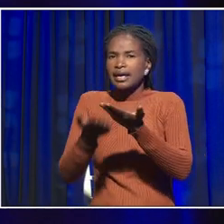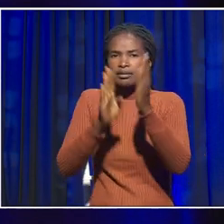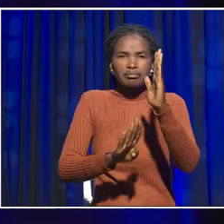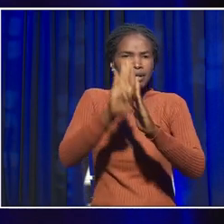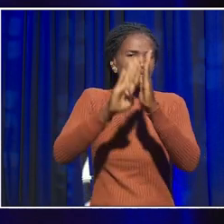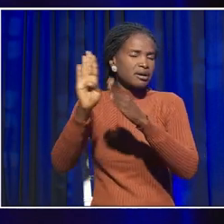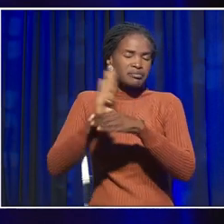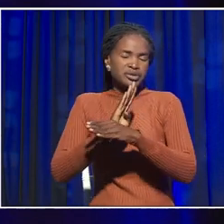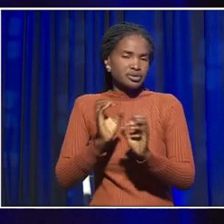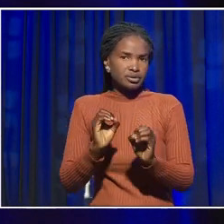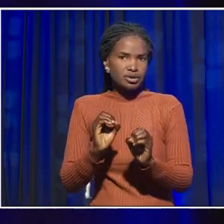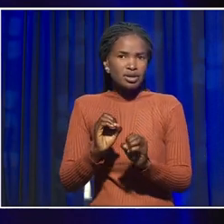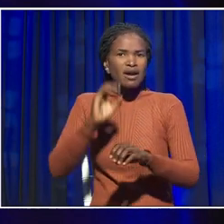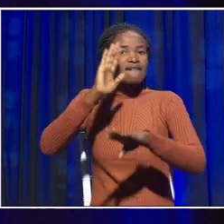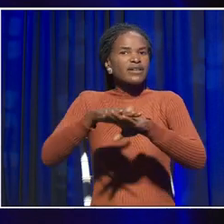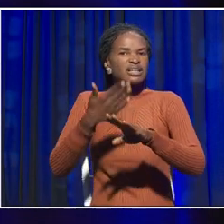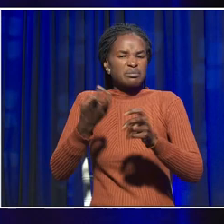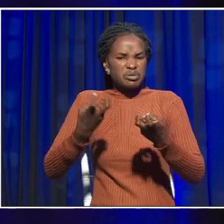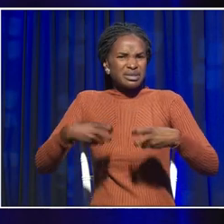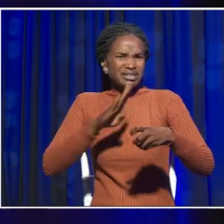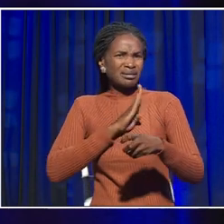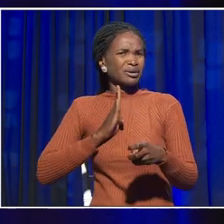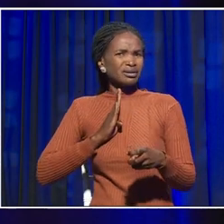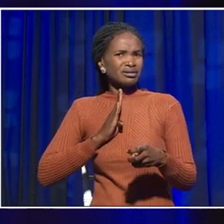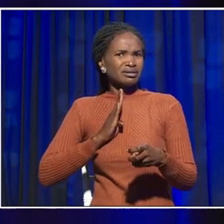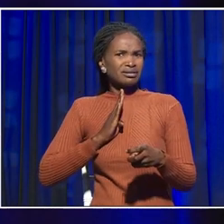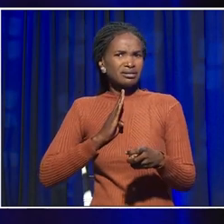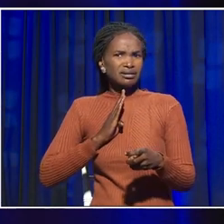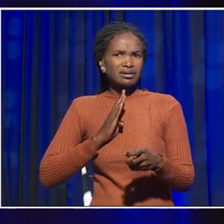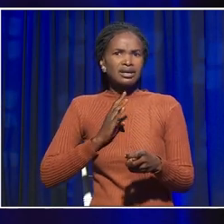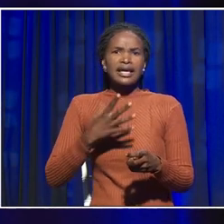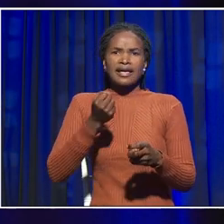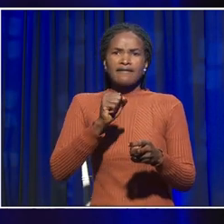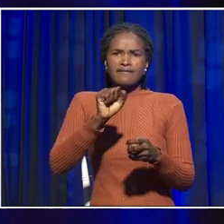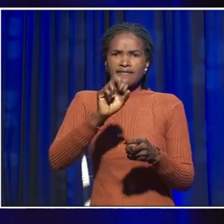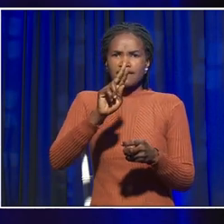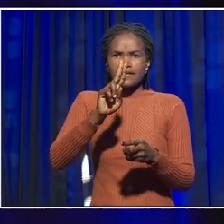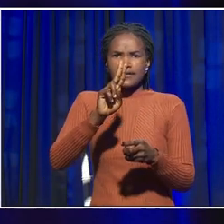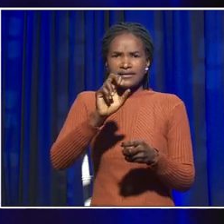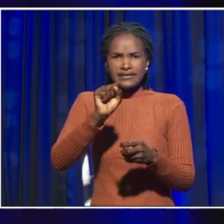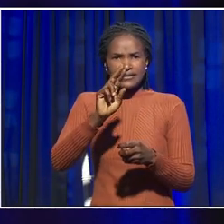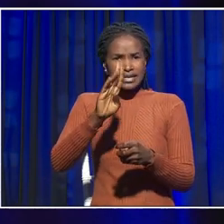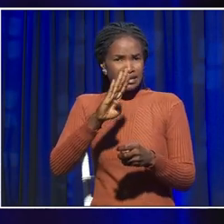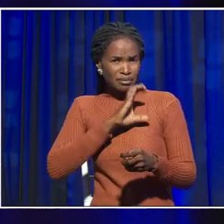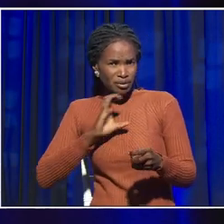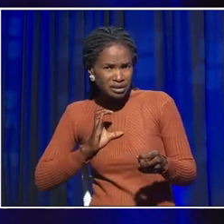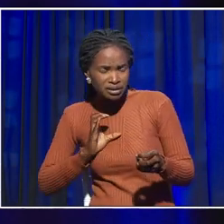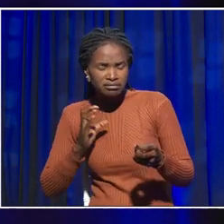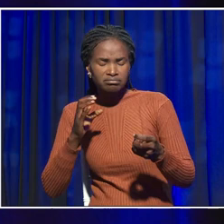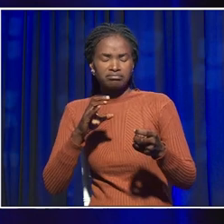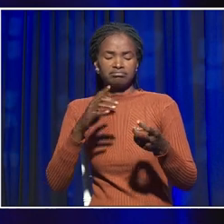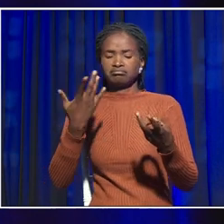at how board meetings are run today, we have the audit committees, which is a subcommittee of the board meeting, and there we